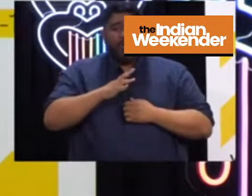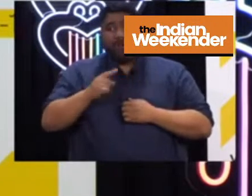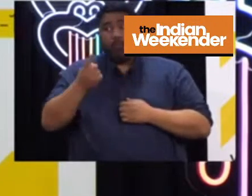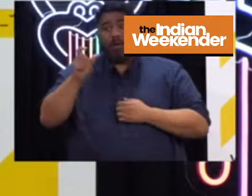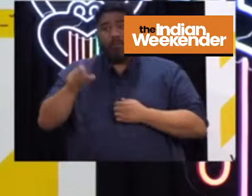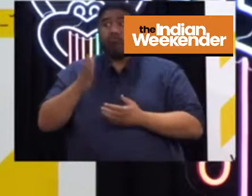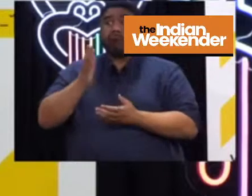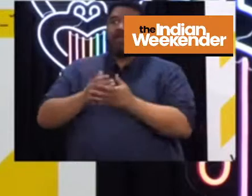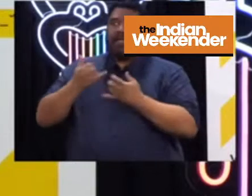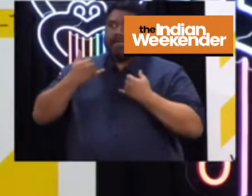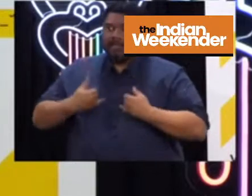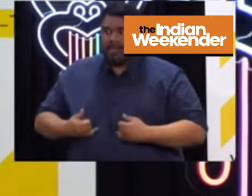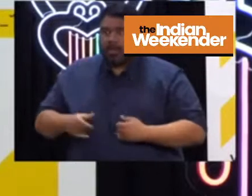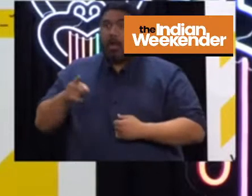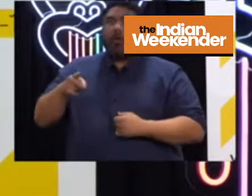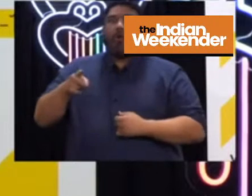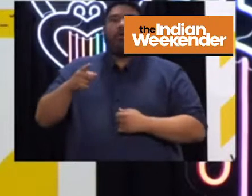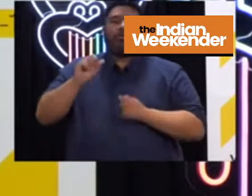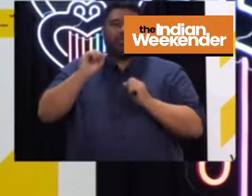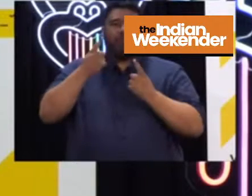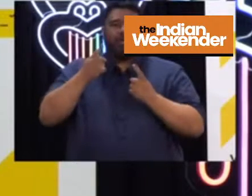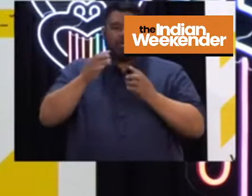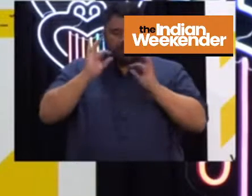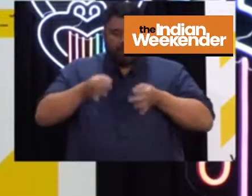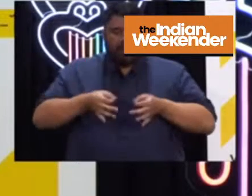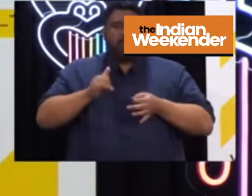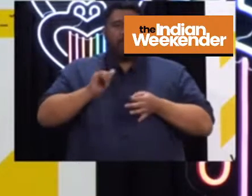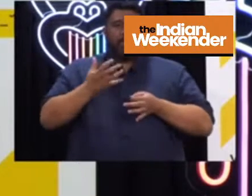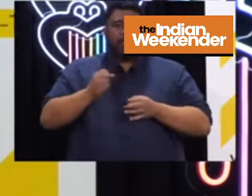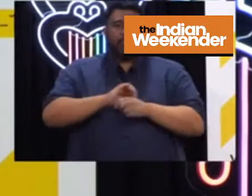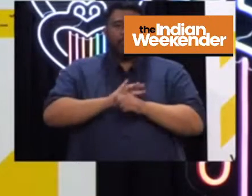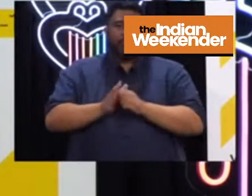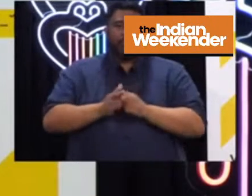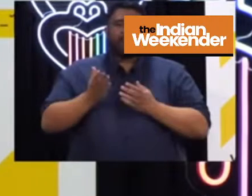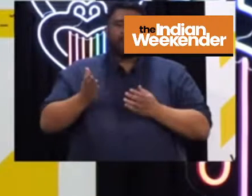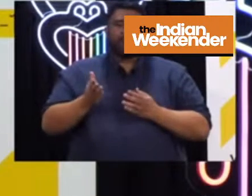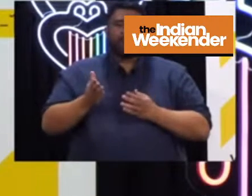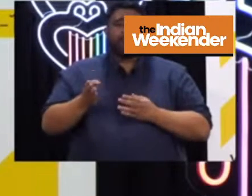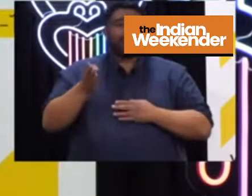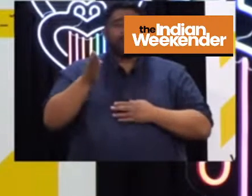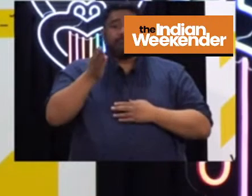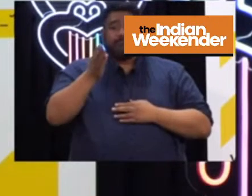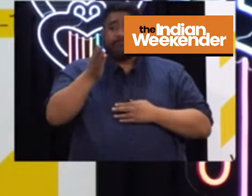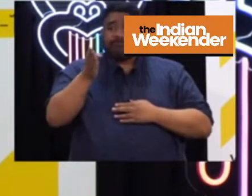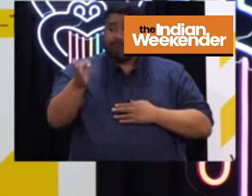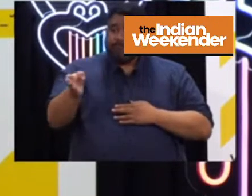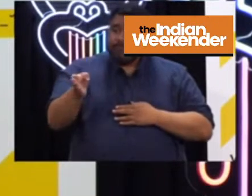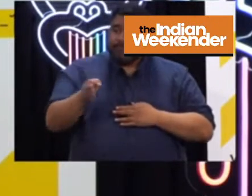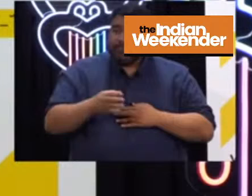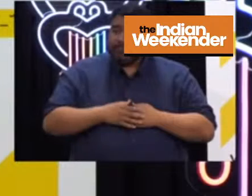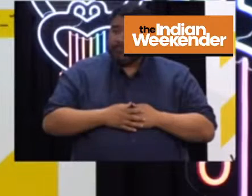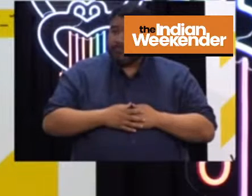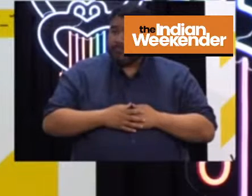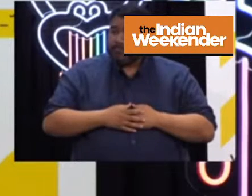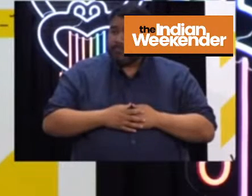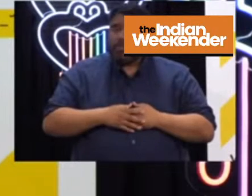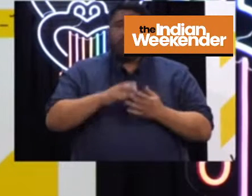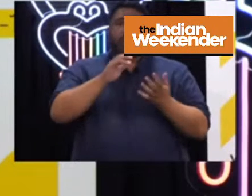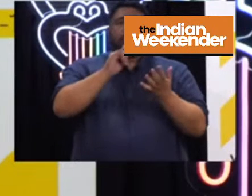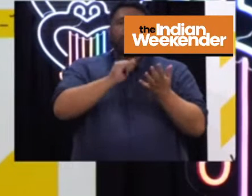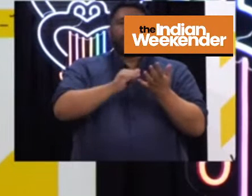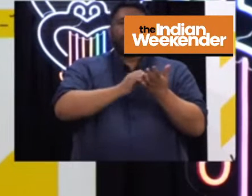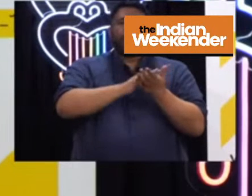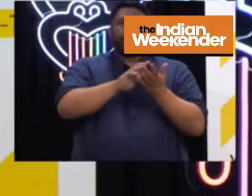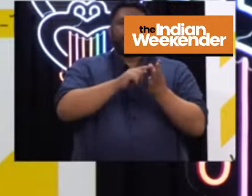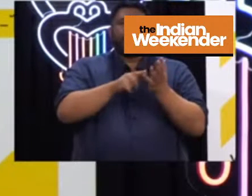medical attention. Would it be appropriate? Yeah, do you mind if I come to Charlie and then I'll come back to you? Sean Handy has said that